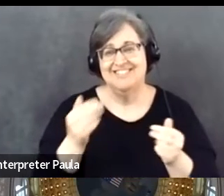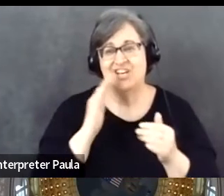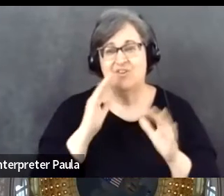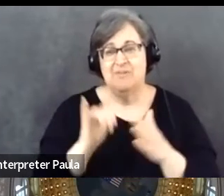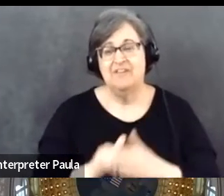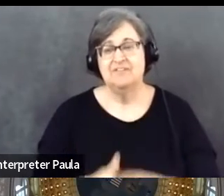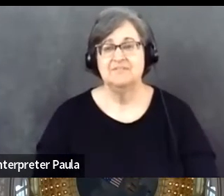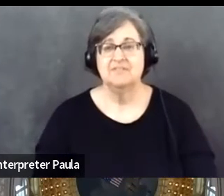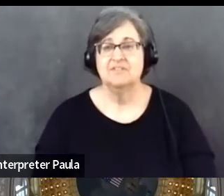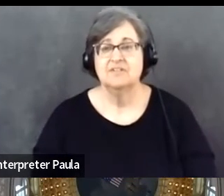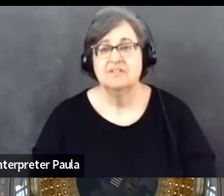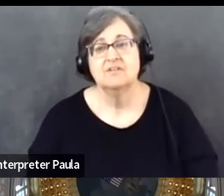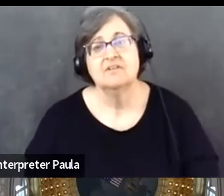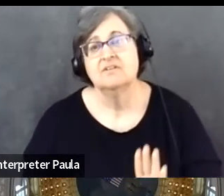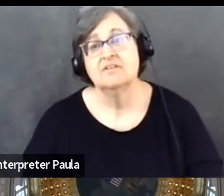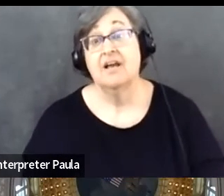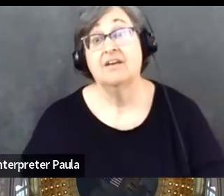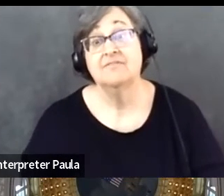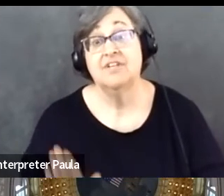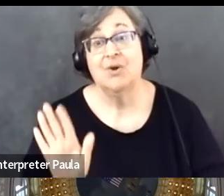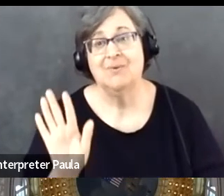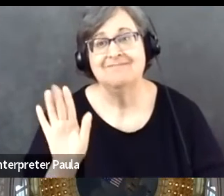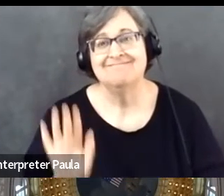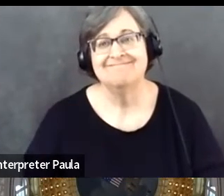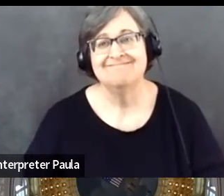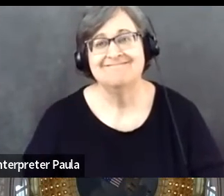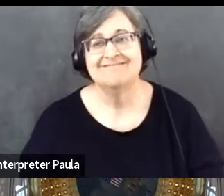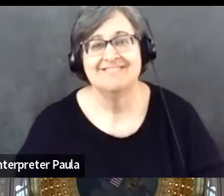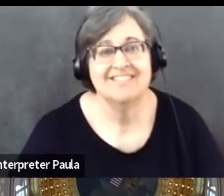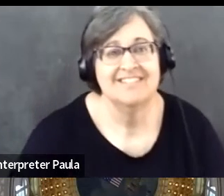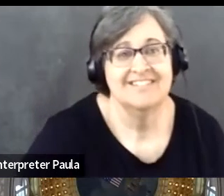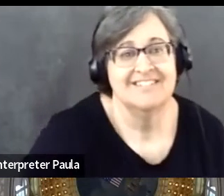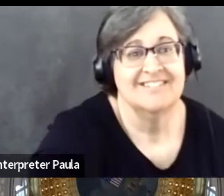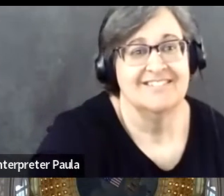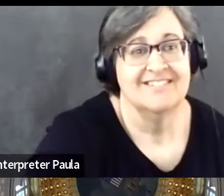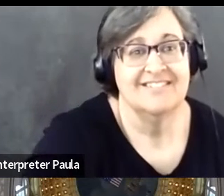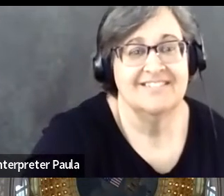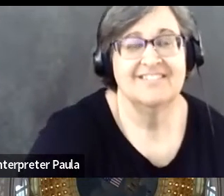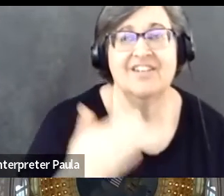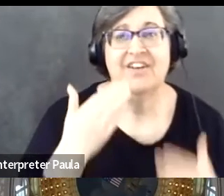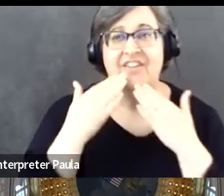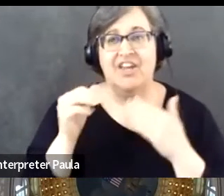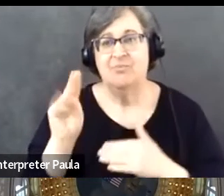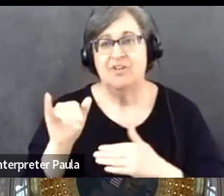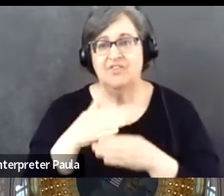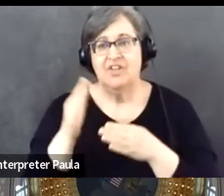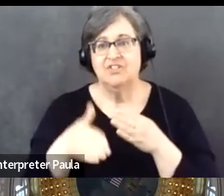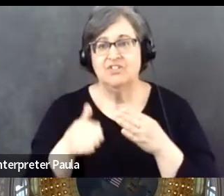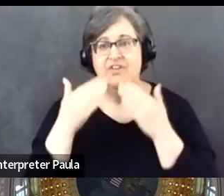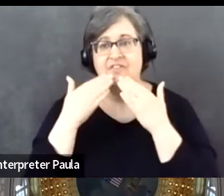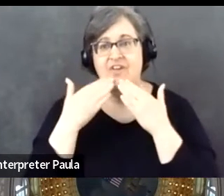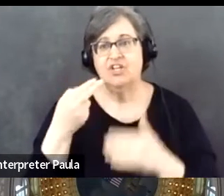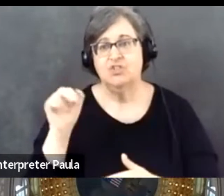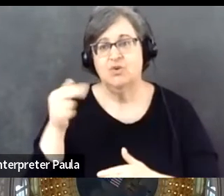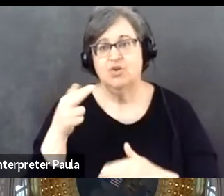that. Bill, who should we vote for? Well, thank you, Amy. Just to end with a thanks to